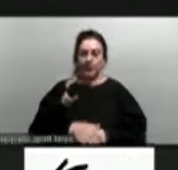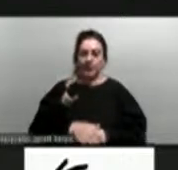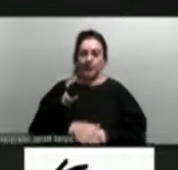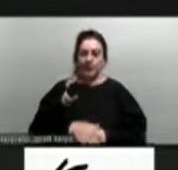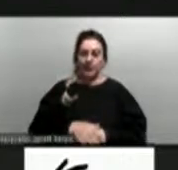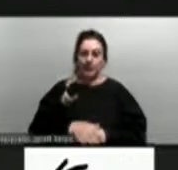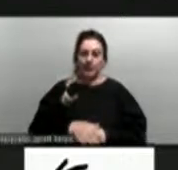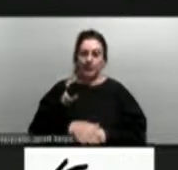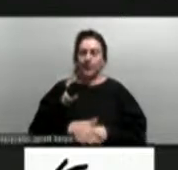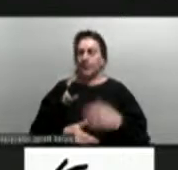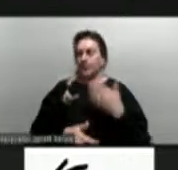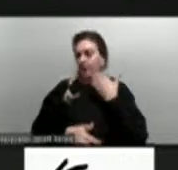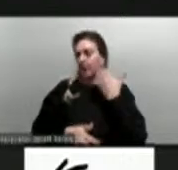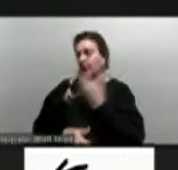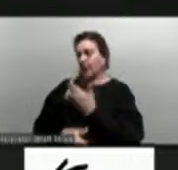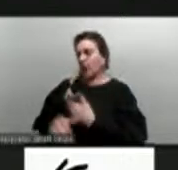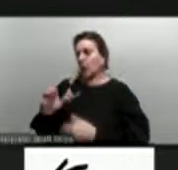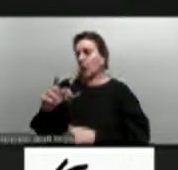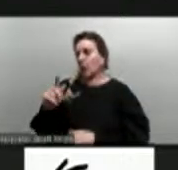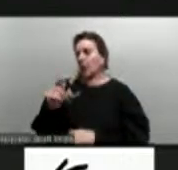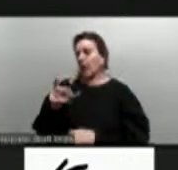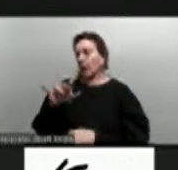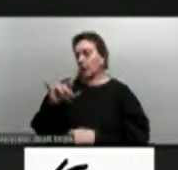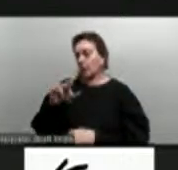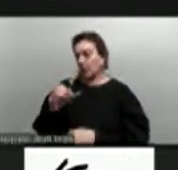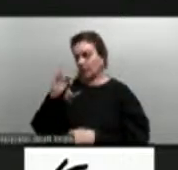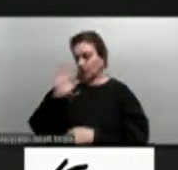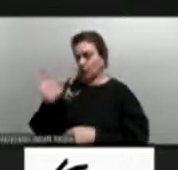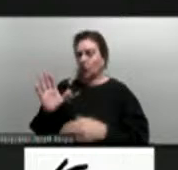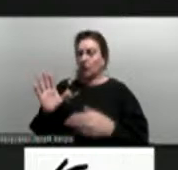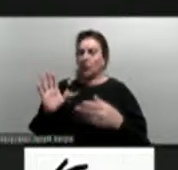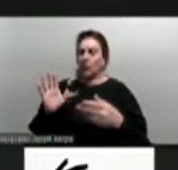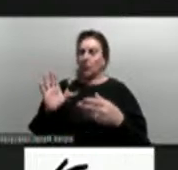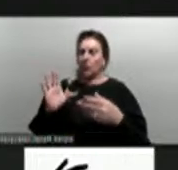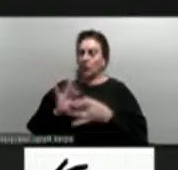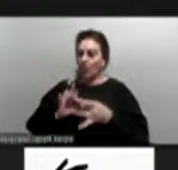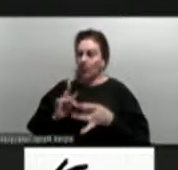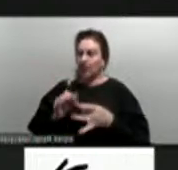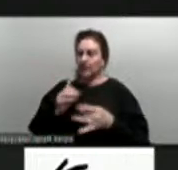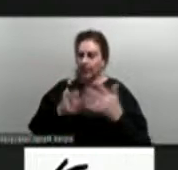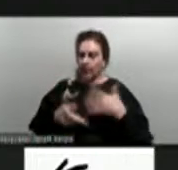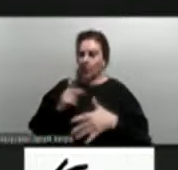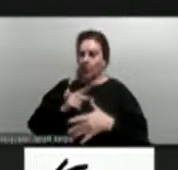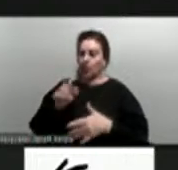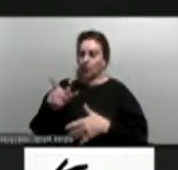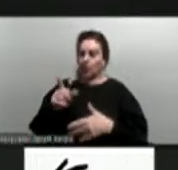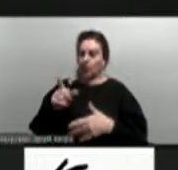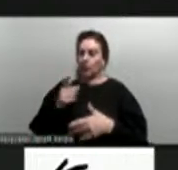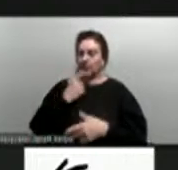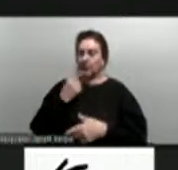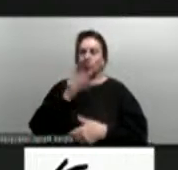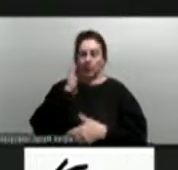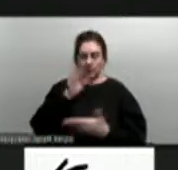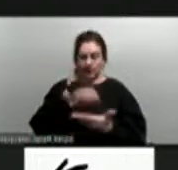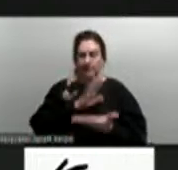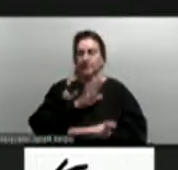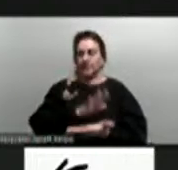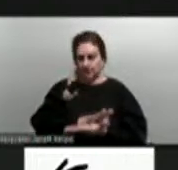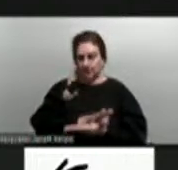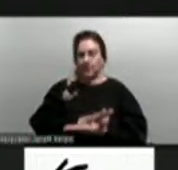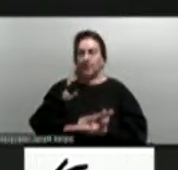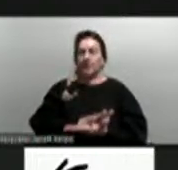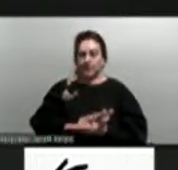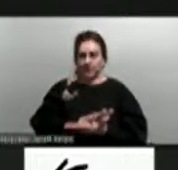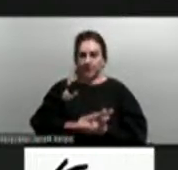Thank you, Catherine, for your comments and your the priorities that you set. We will note that you want